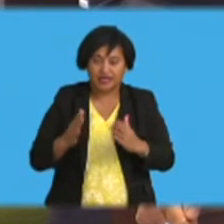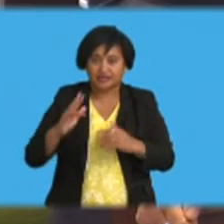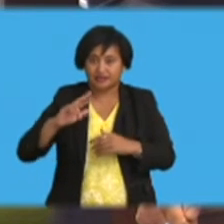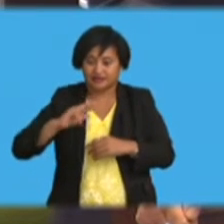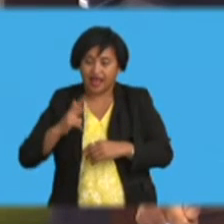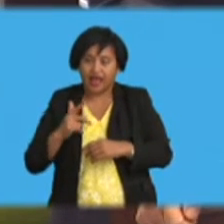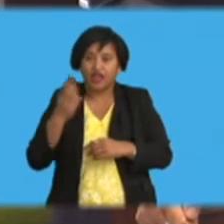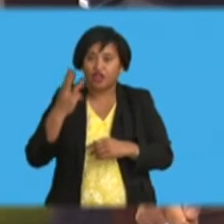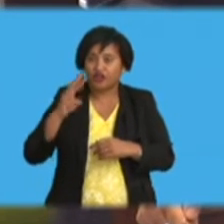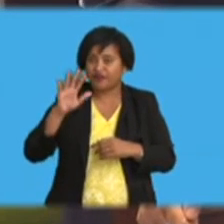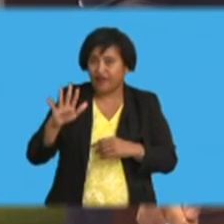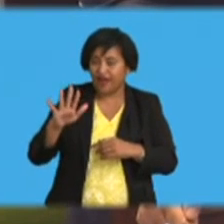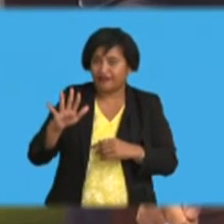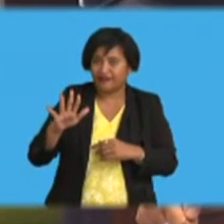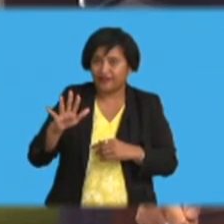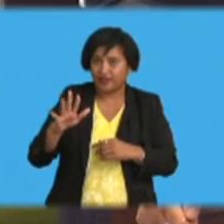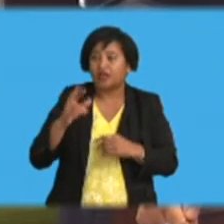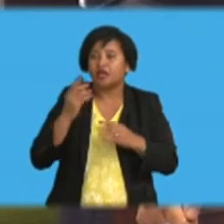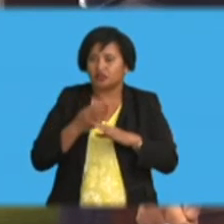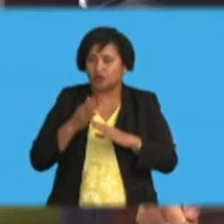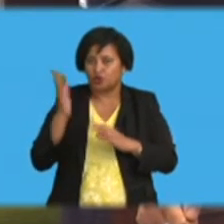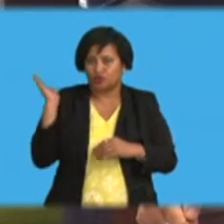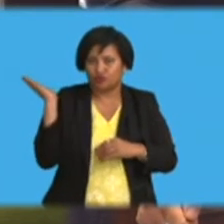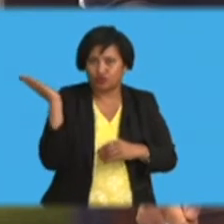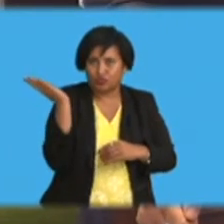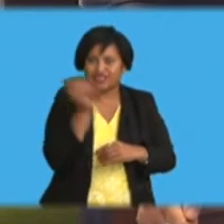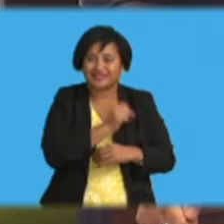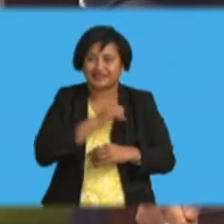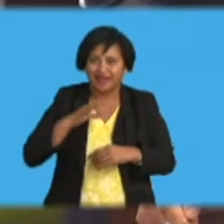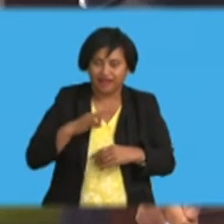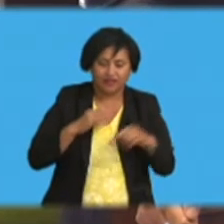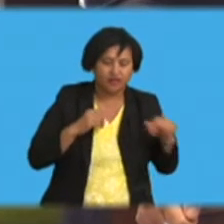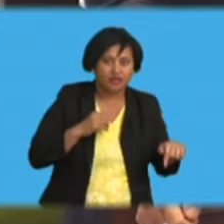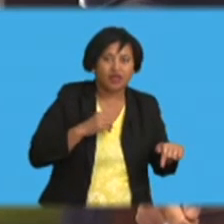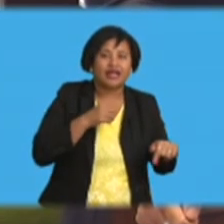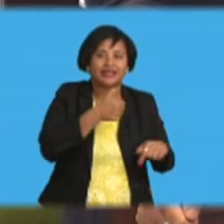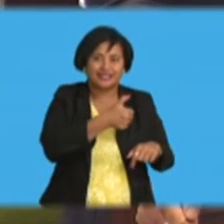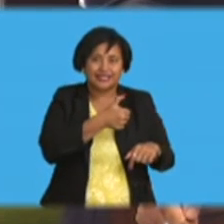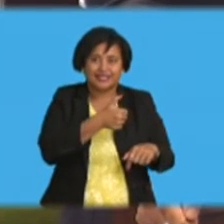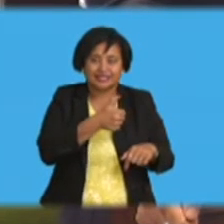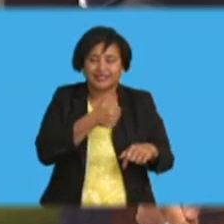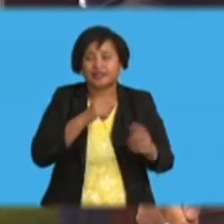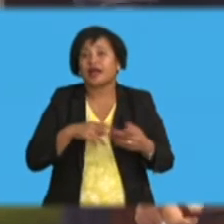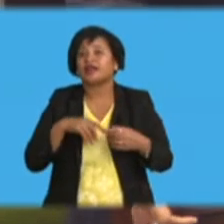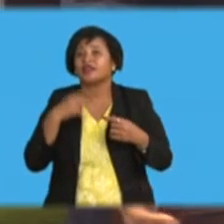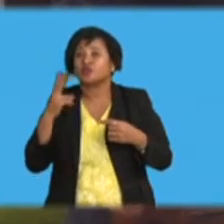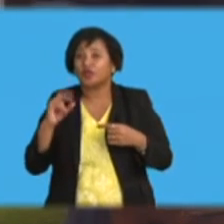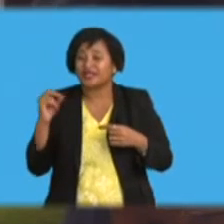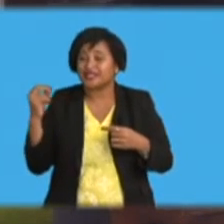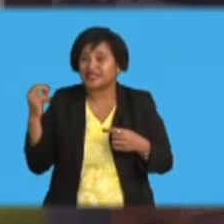hired 6. In 2017, Fiji Airways and Fiji Link hired 22 and 4 cabin crew respectively. Madam